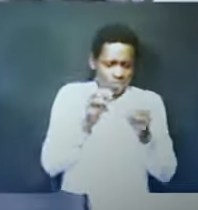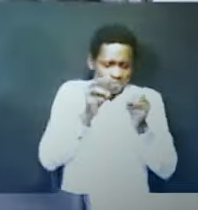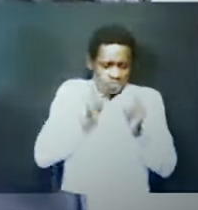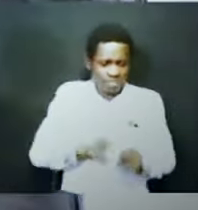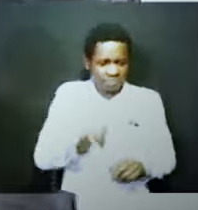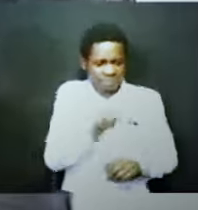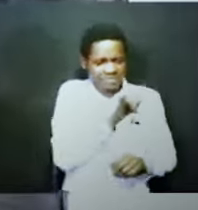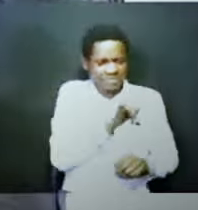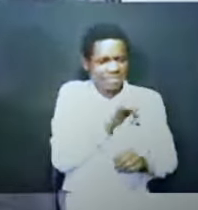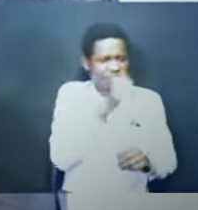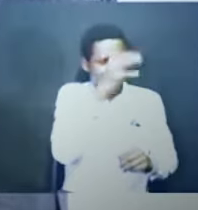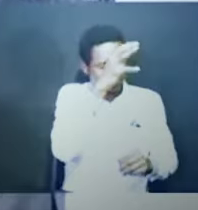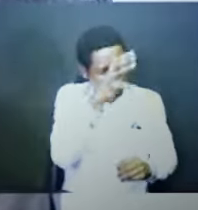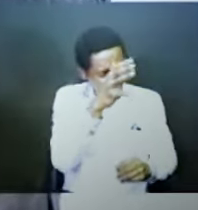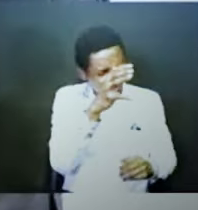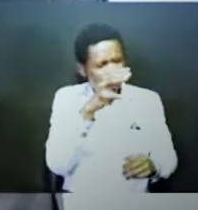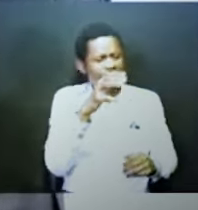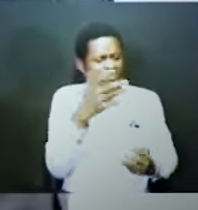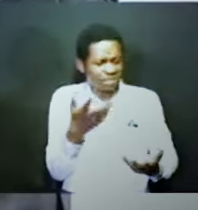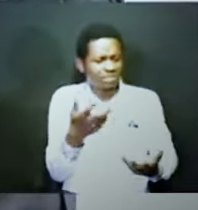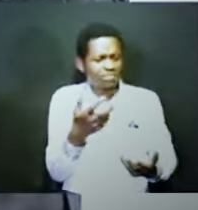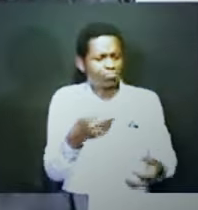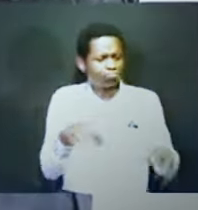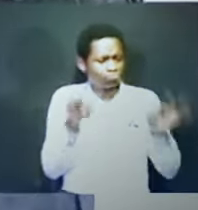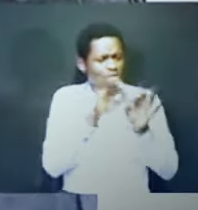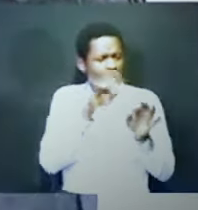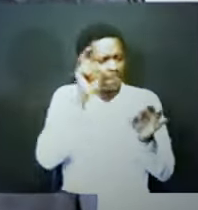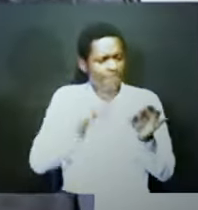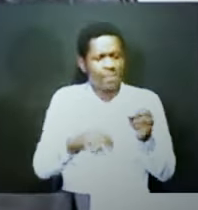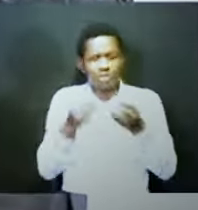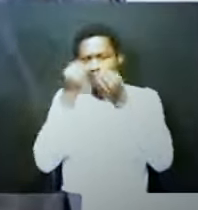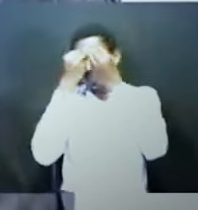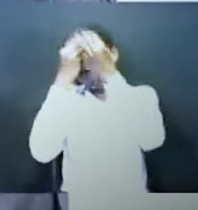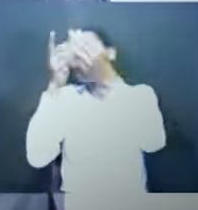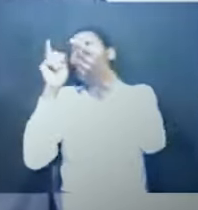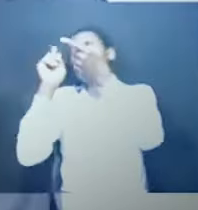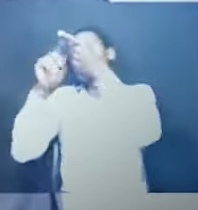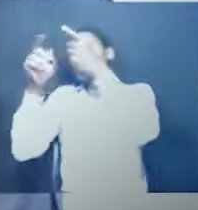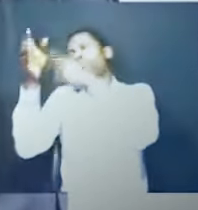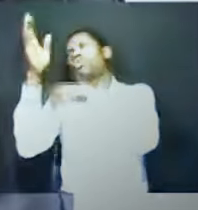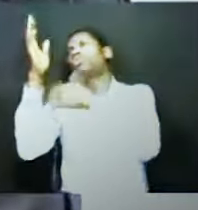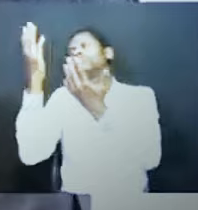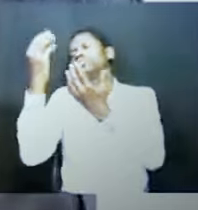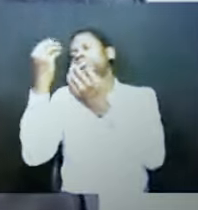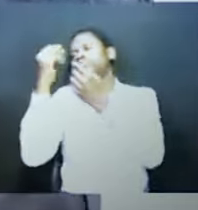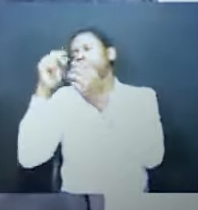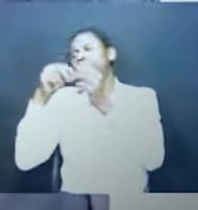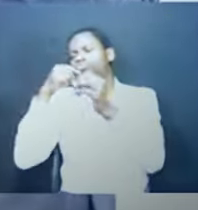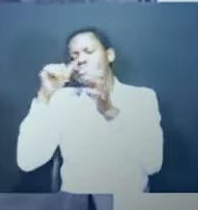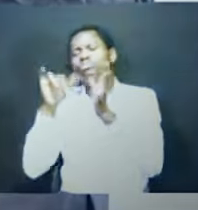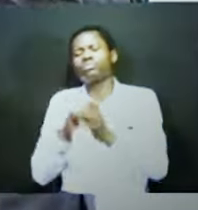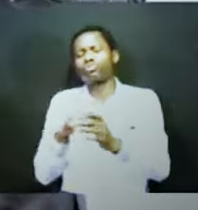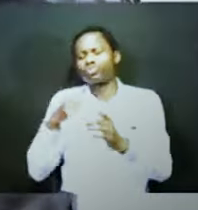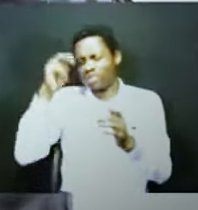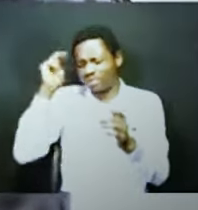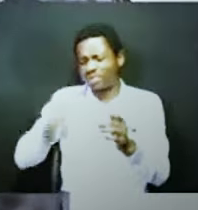manner, how much more our obedience to the instructions of God, we need to